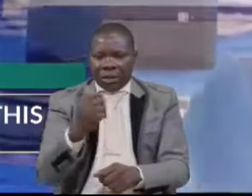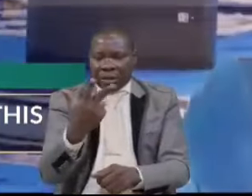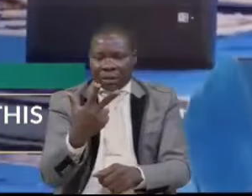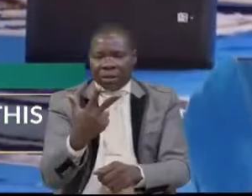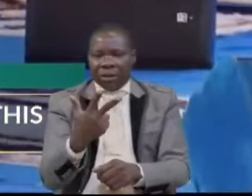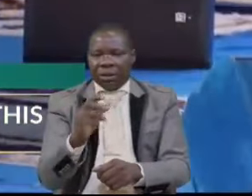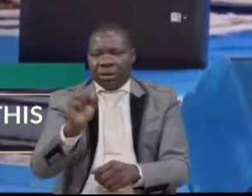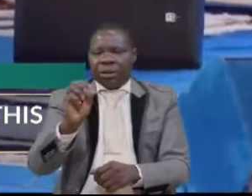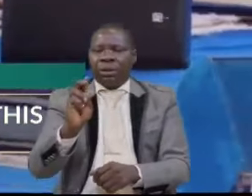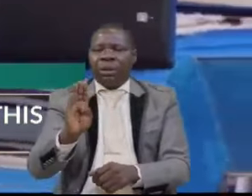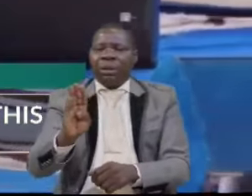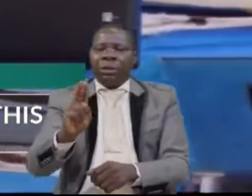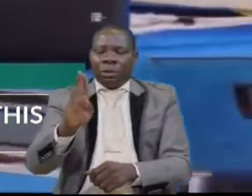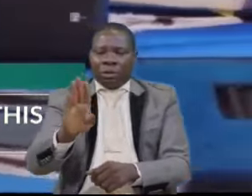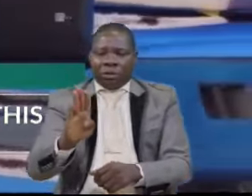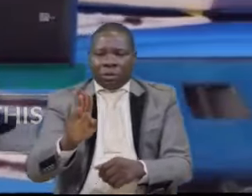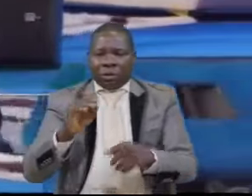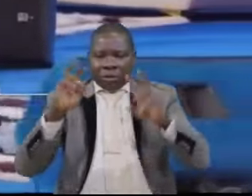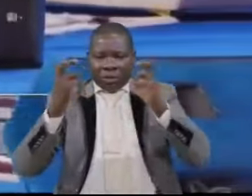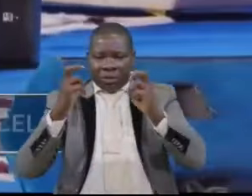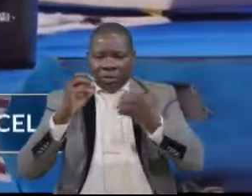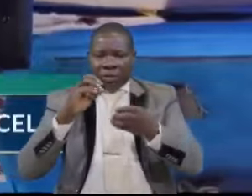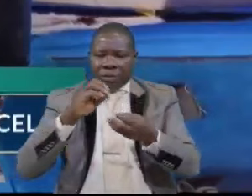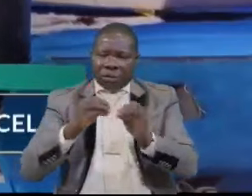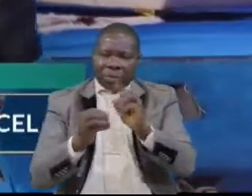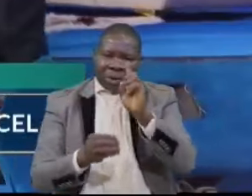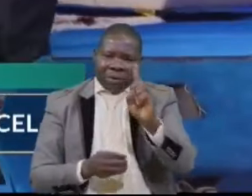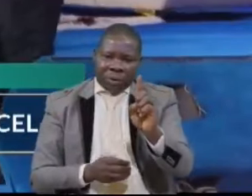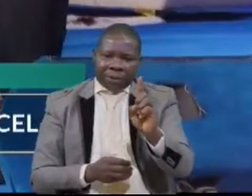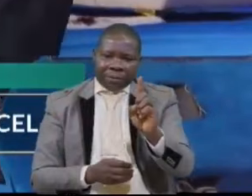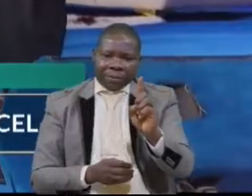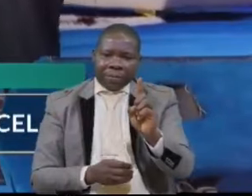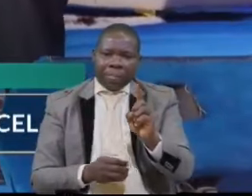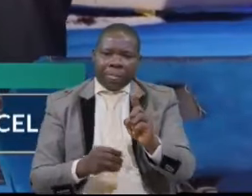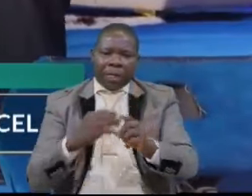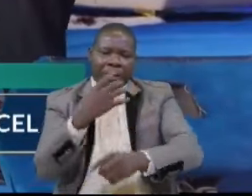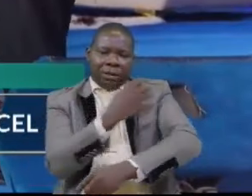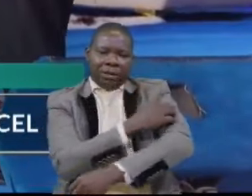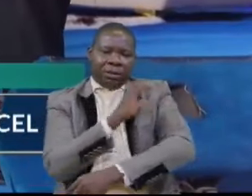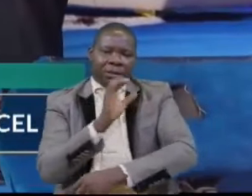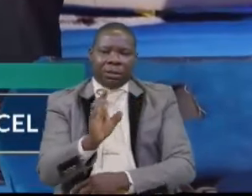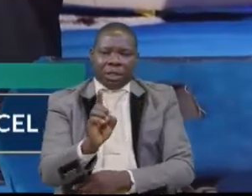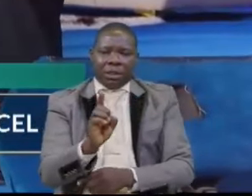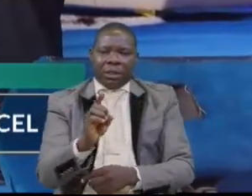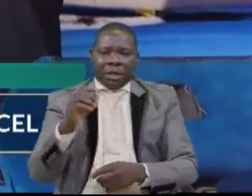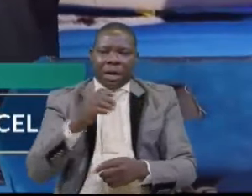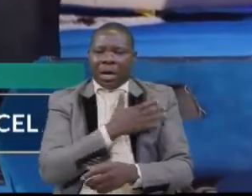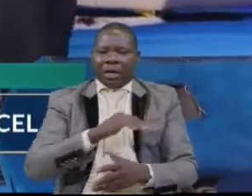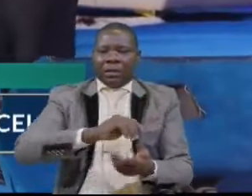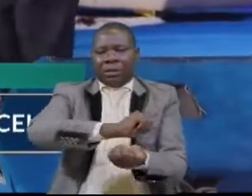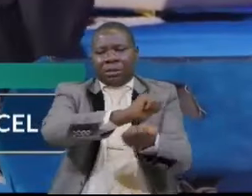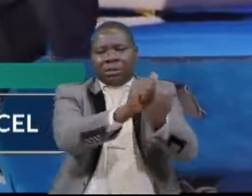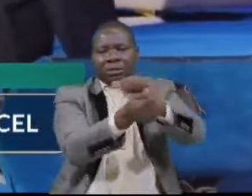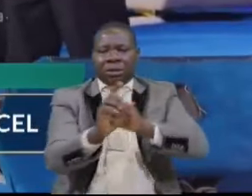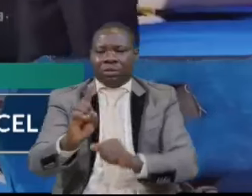looking at number 1, recharged and transformed to excel. And